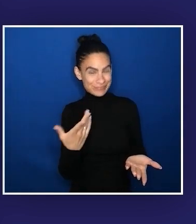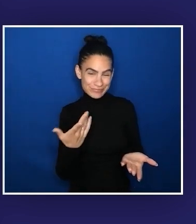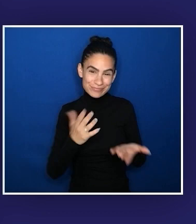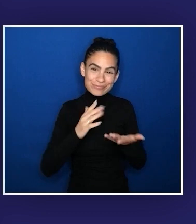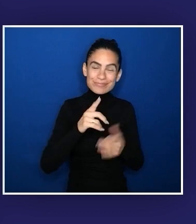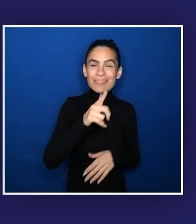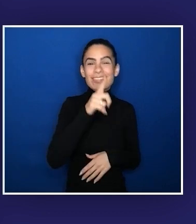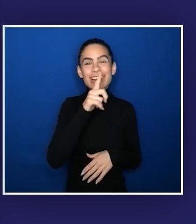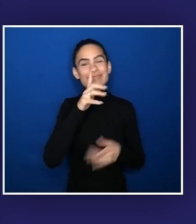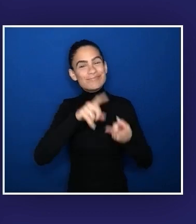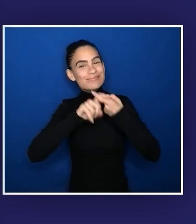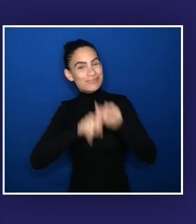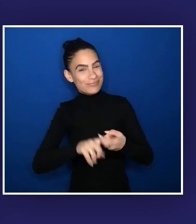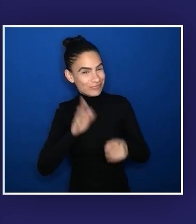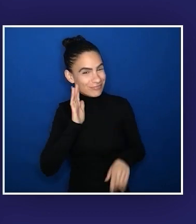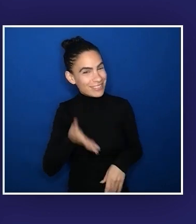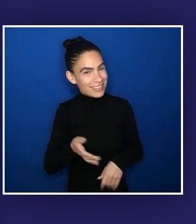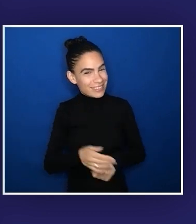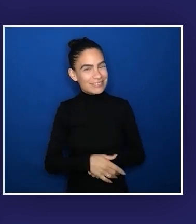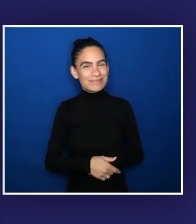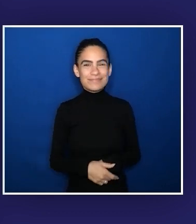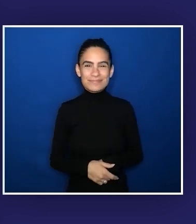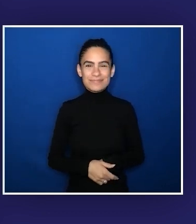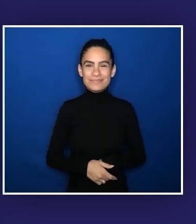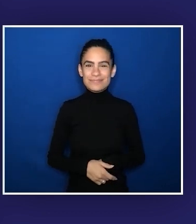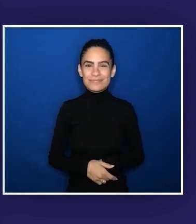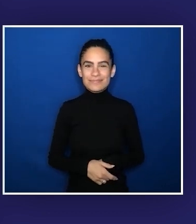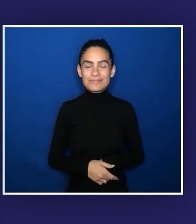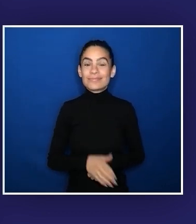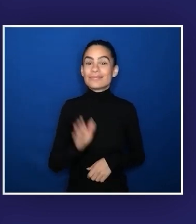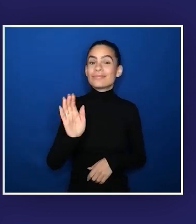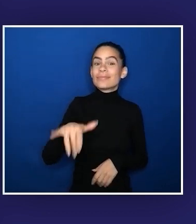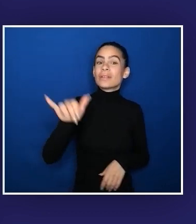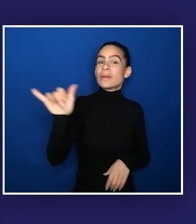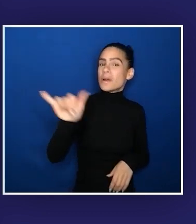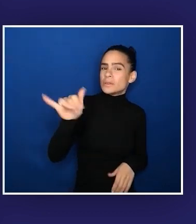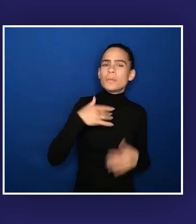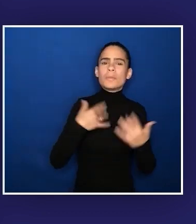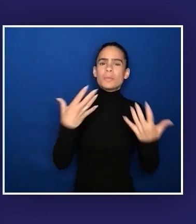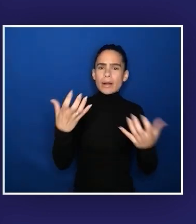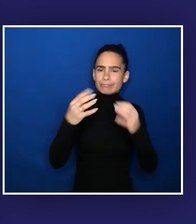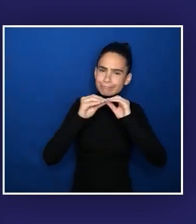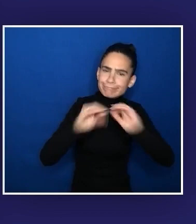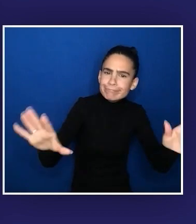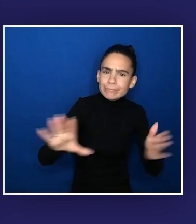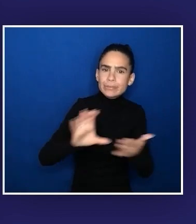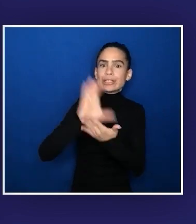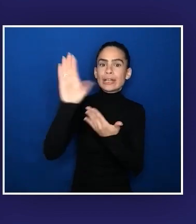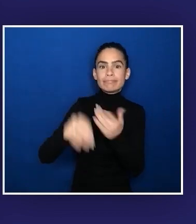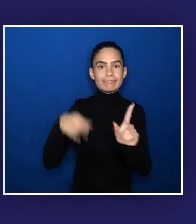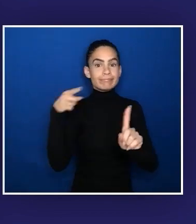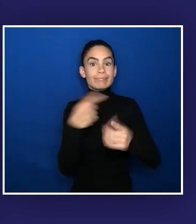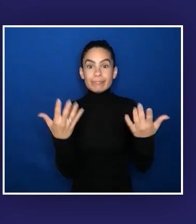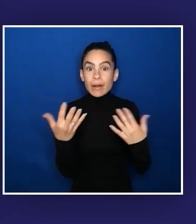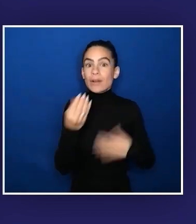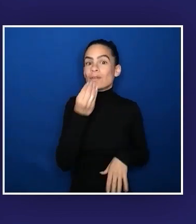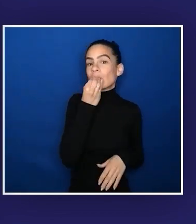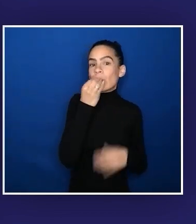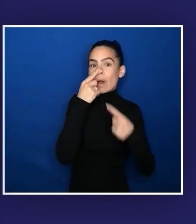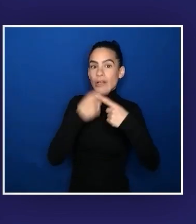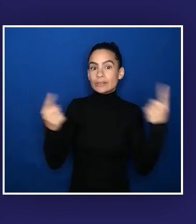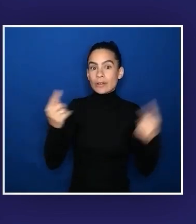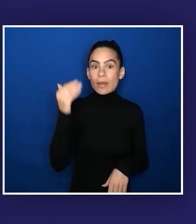Yep. The animated characters hug. Looks like you and I are lunch buddies. Upon the film's release, I want to